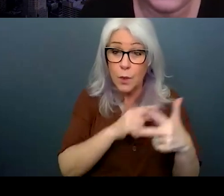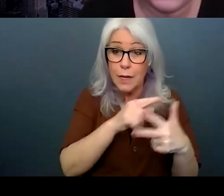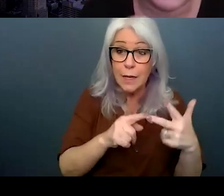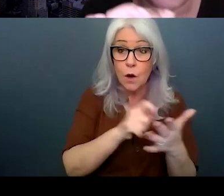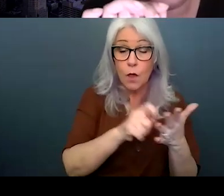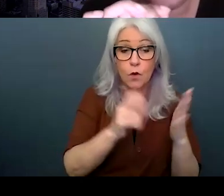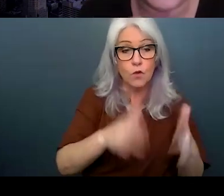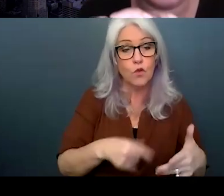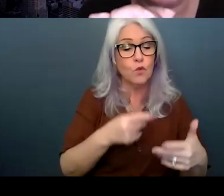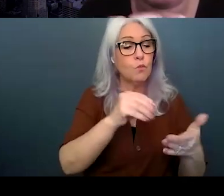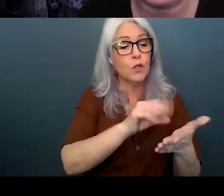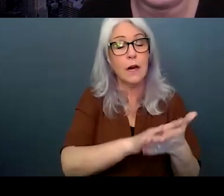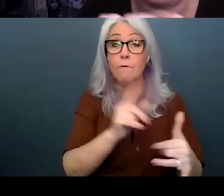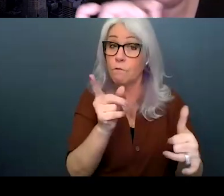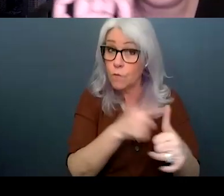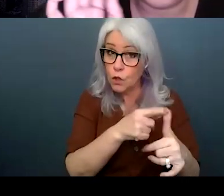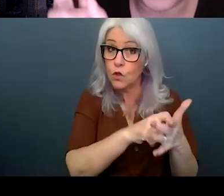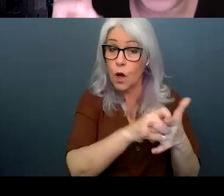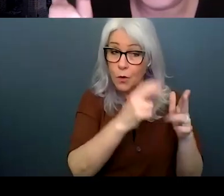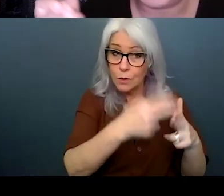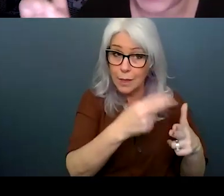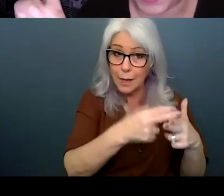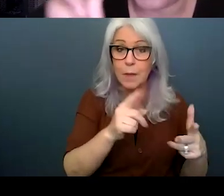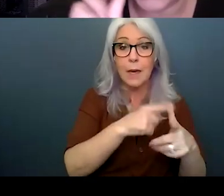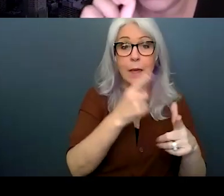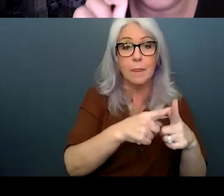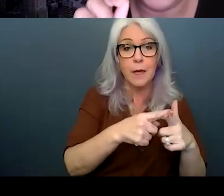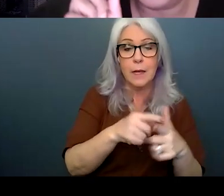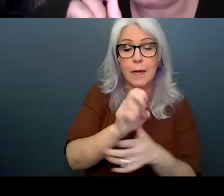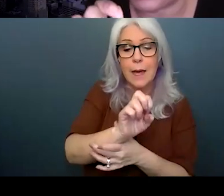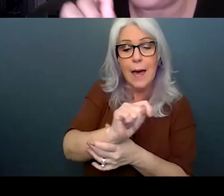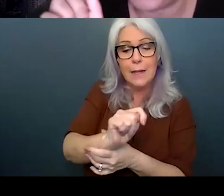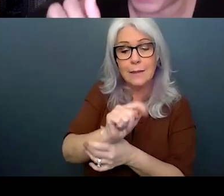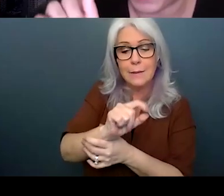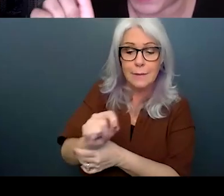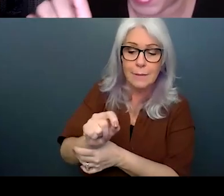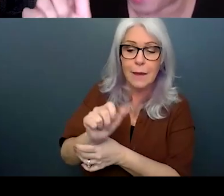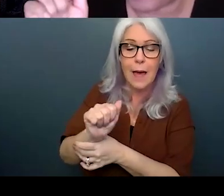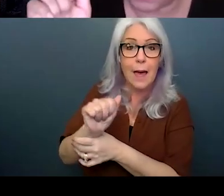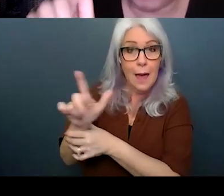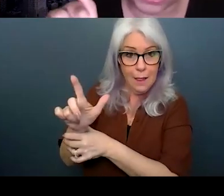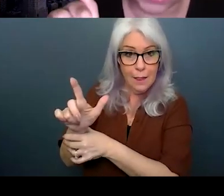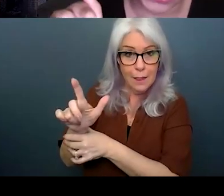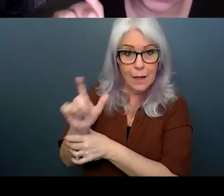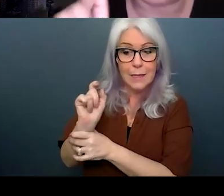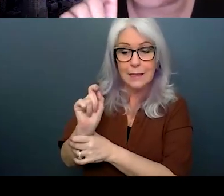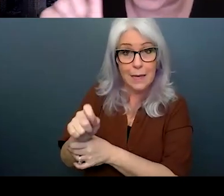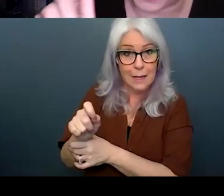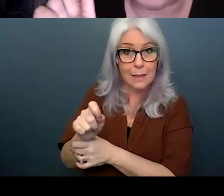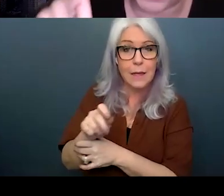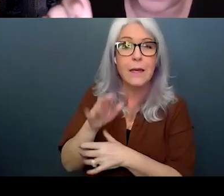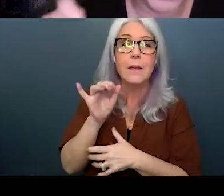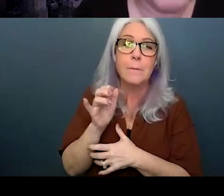author, and then you would use et al, et space al period,